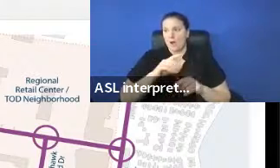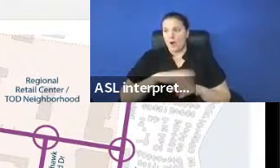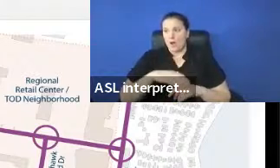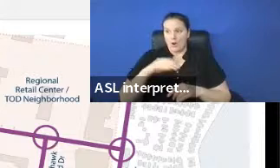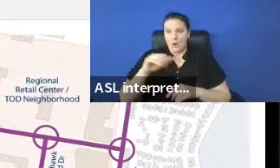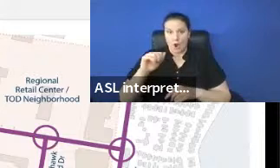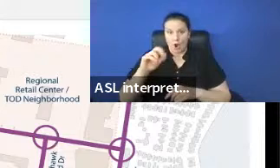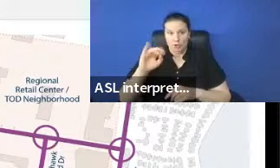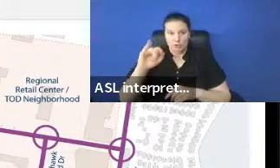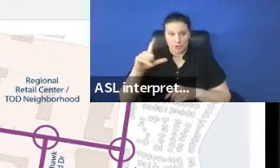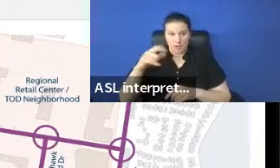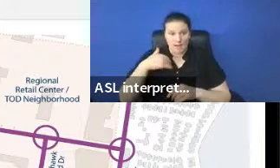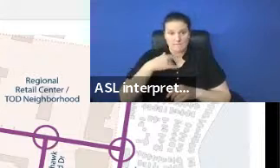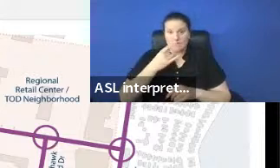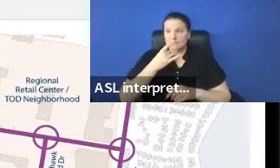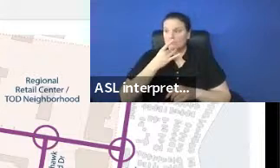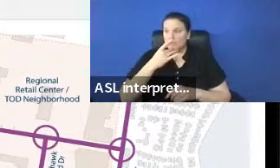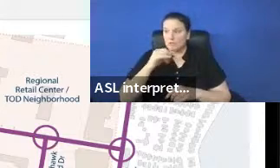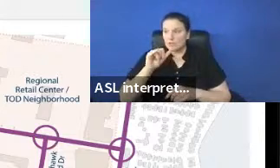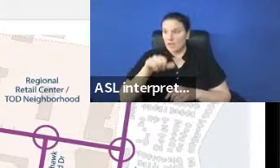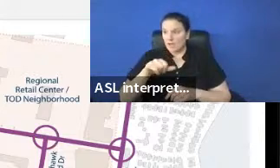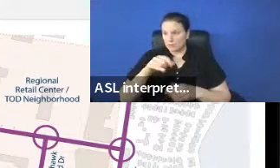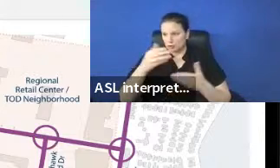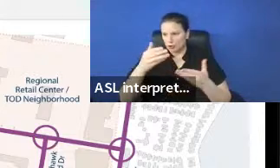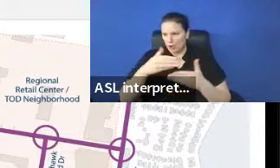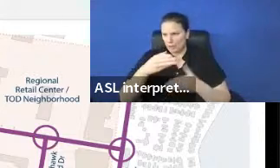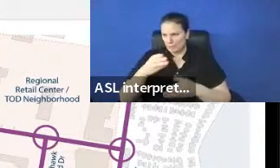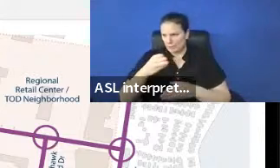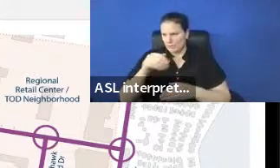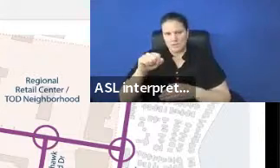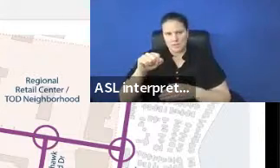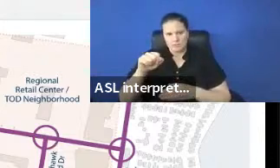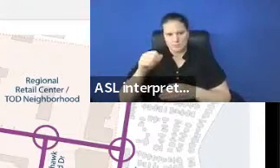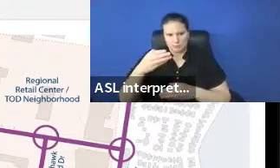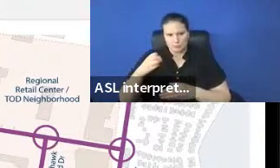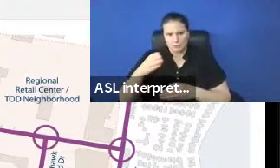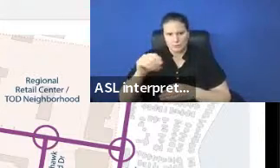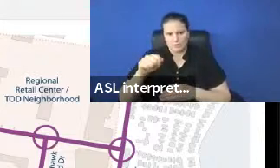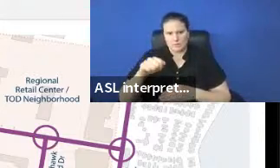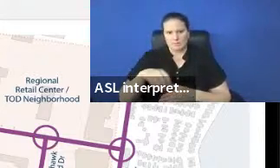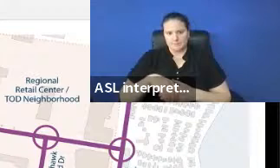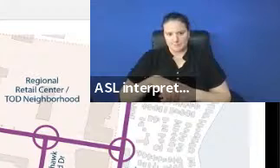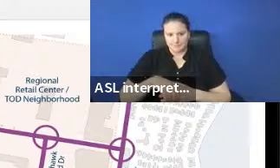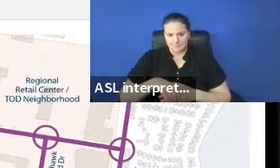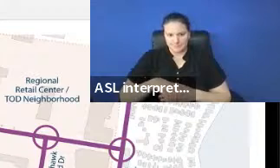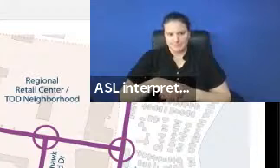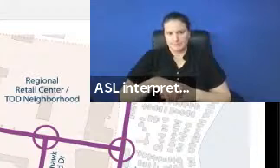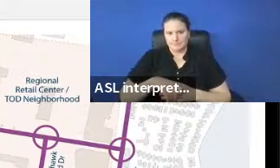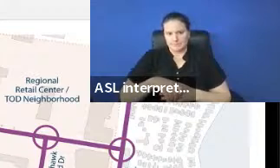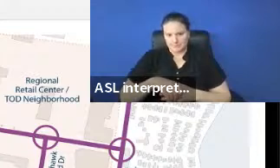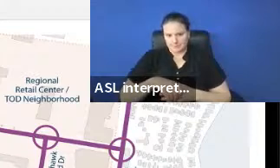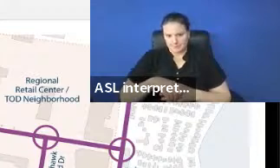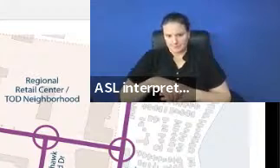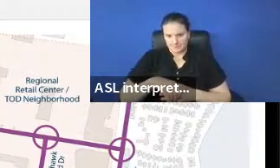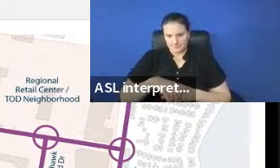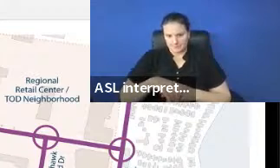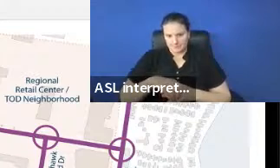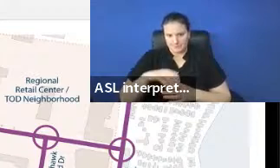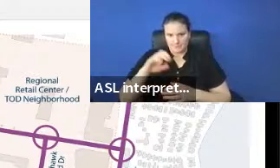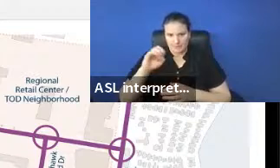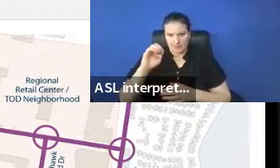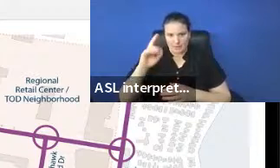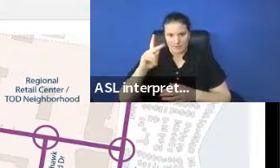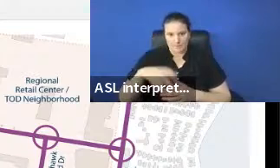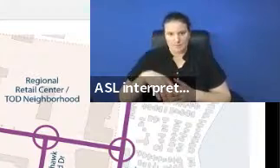are signalized. Is that what you're saying? The dark blue ones would be, yes. Okay. That's correct. The dark blue ones. Eric.